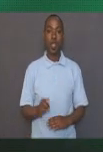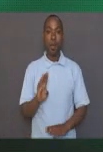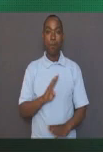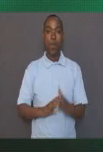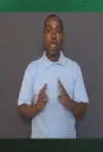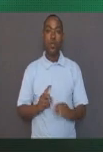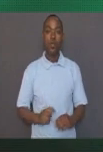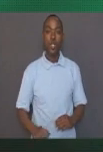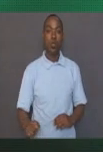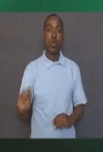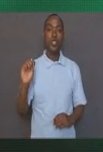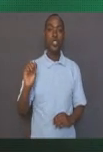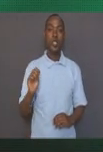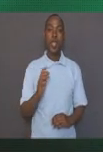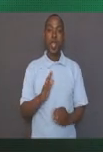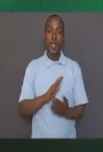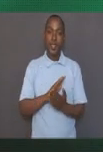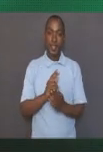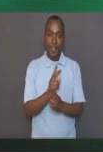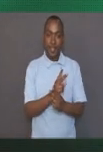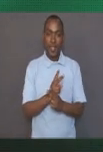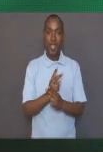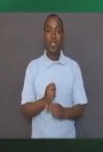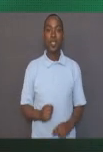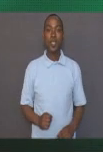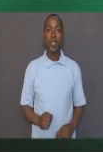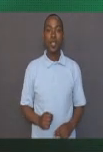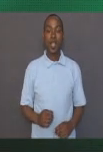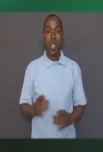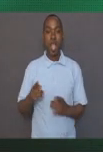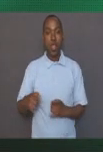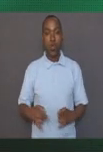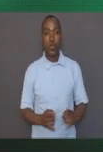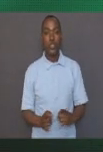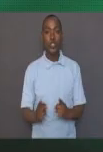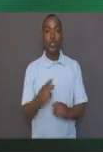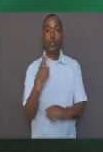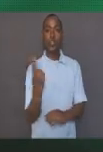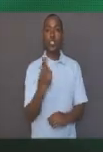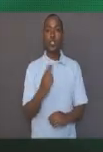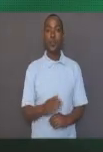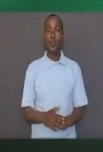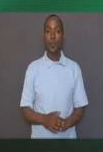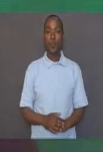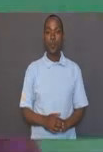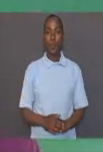biotechnology and safety, and ecosystem conservation.